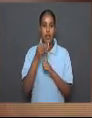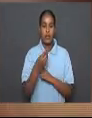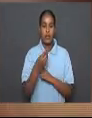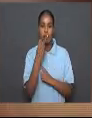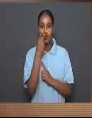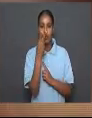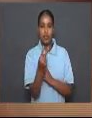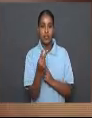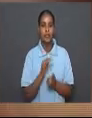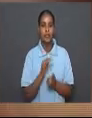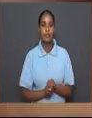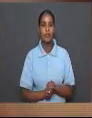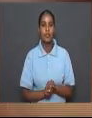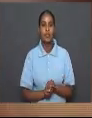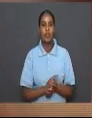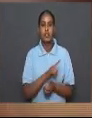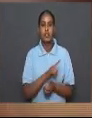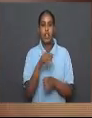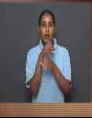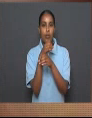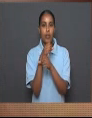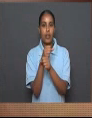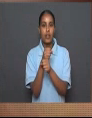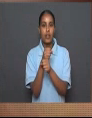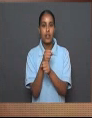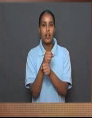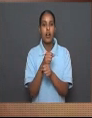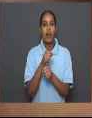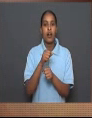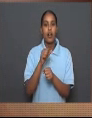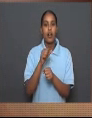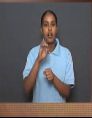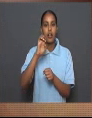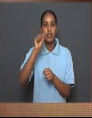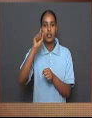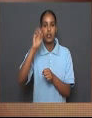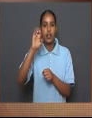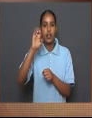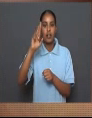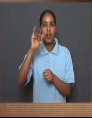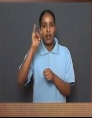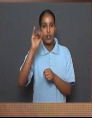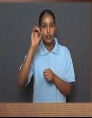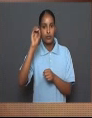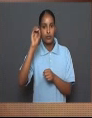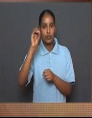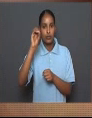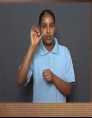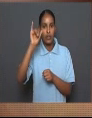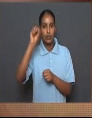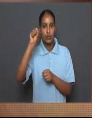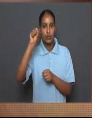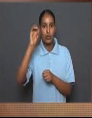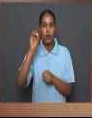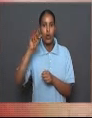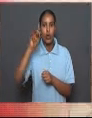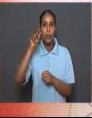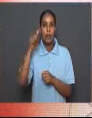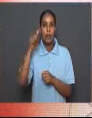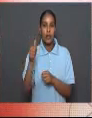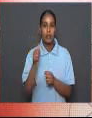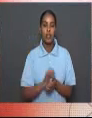shown. They contain the ester isopentyl acetate.